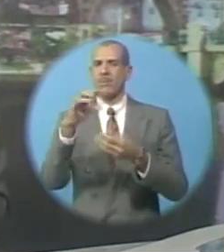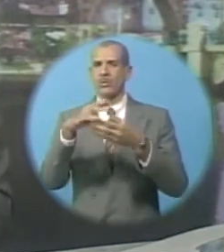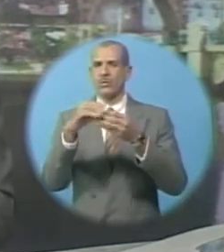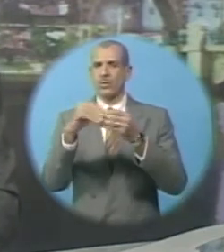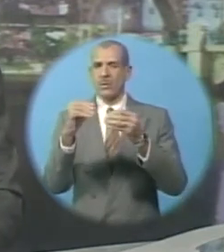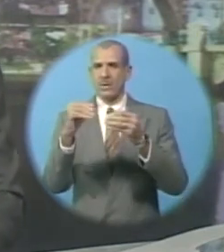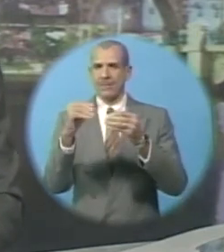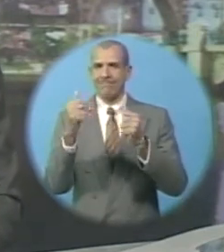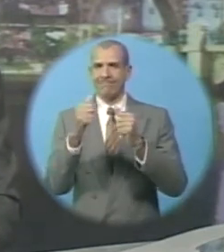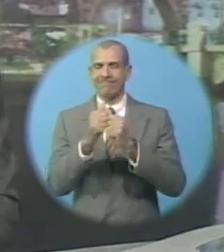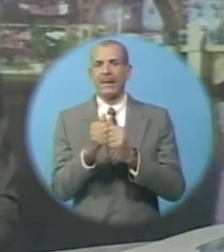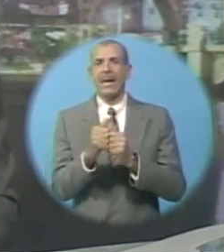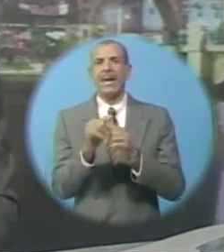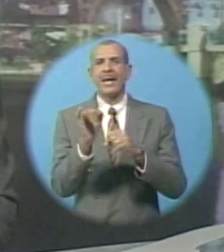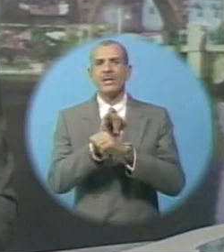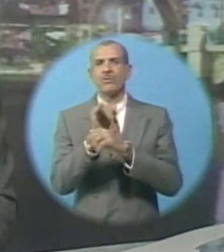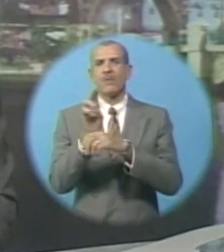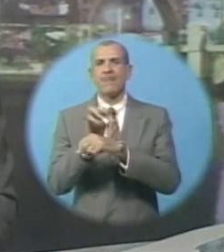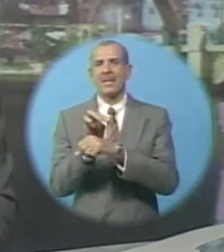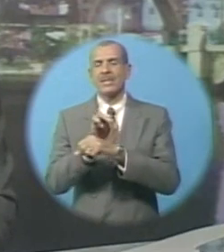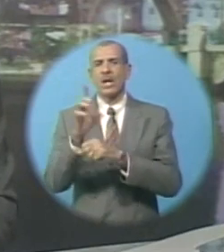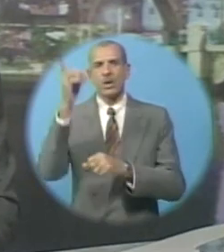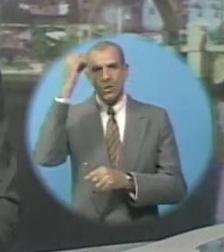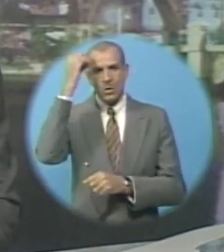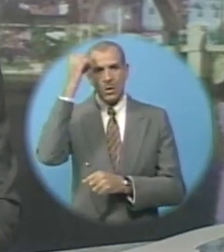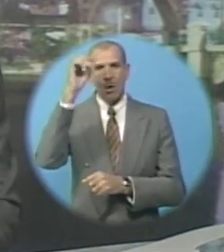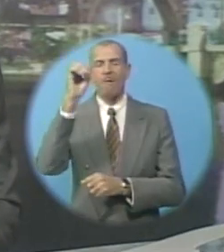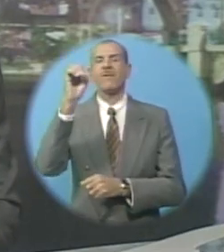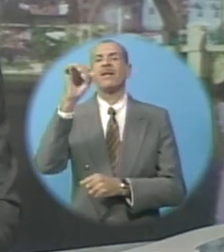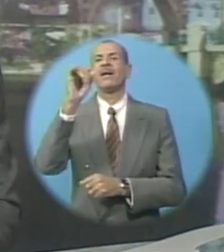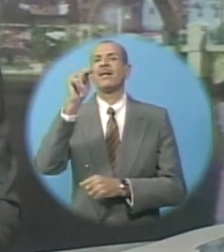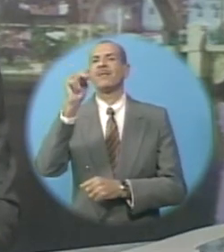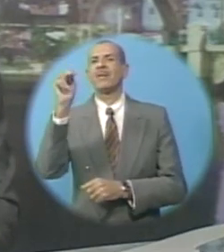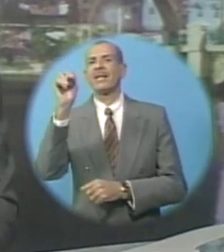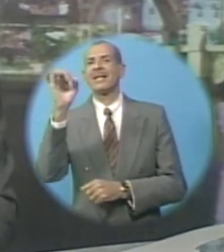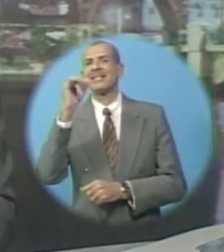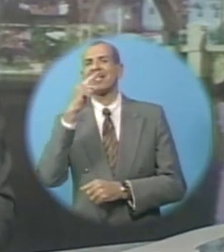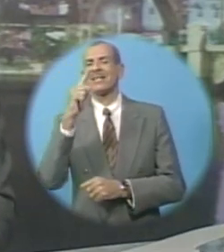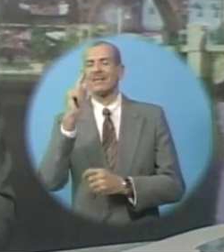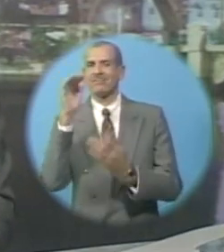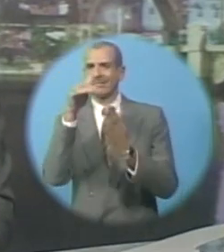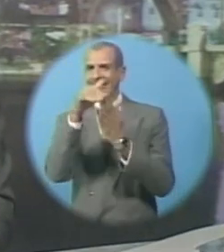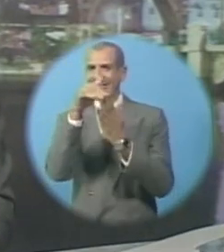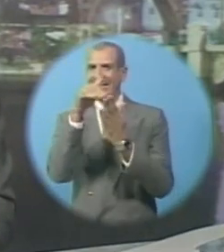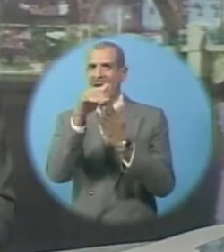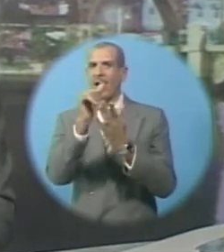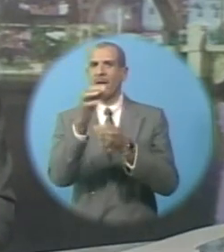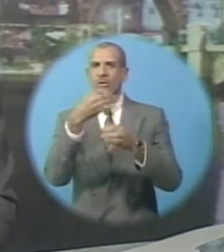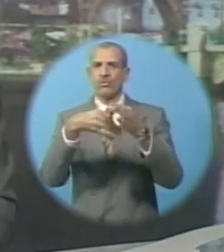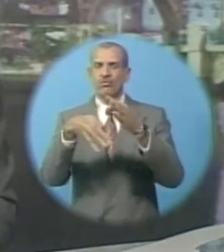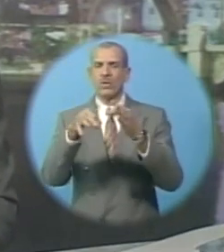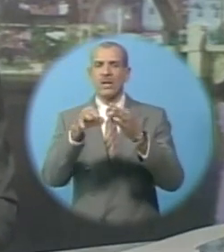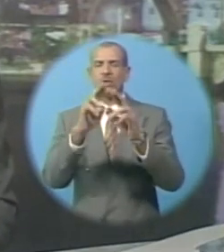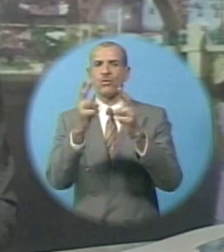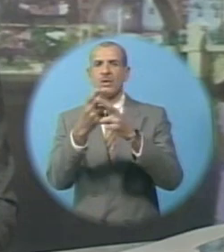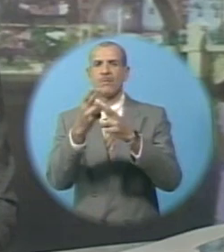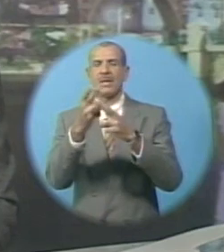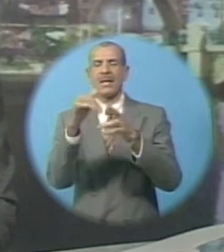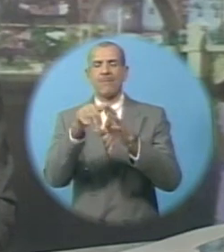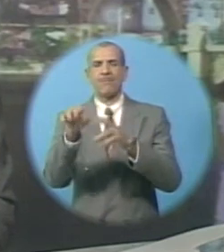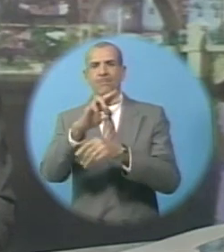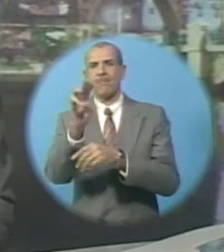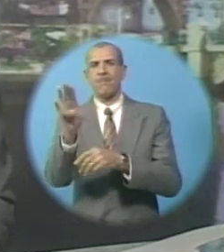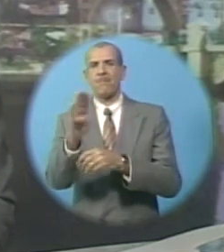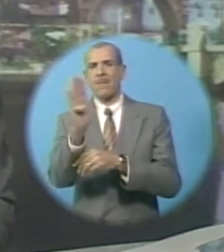story, Industry Minister Donville Innes has launched a scathing attack on the trade union movement in Barbados.